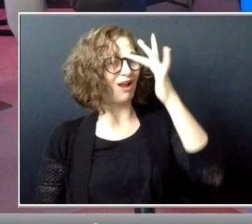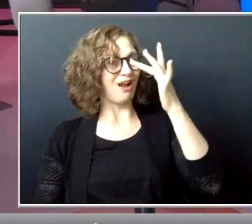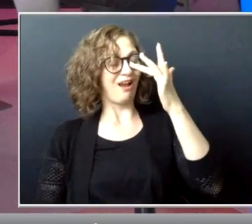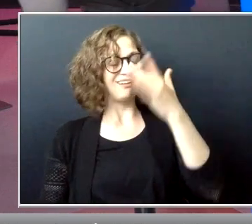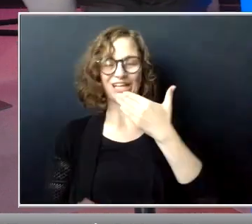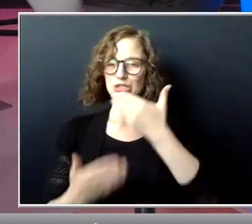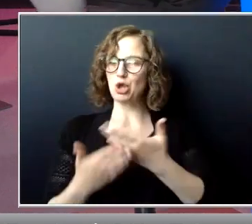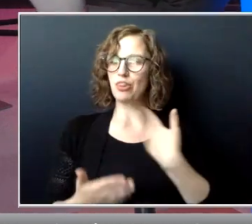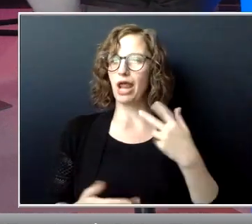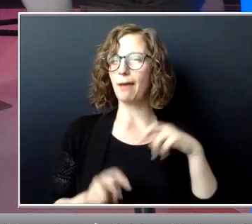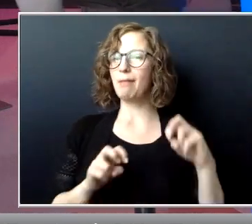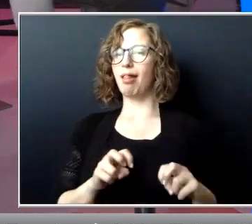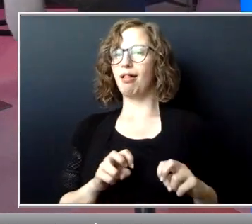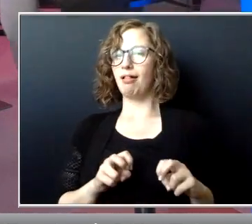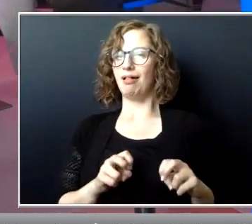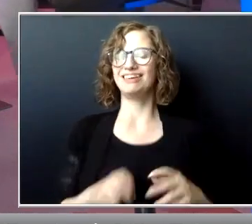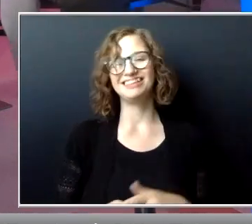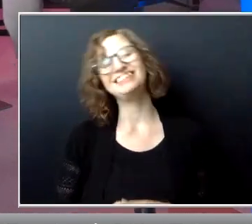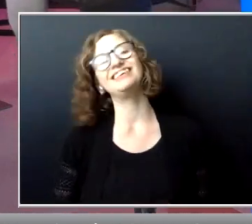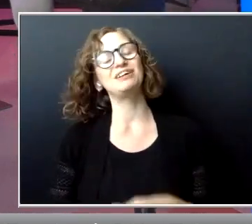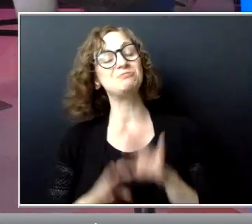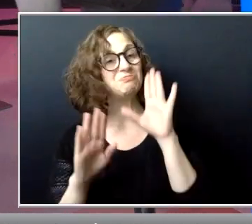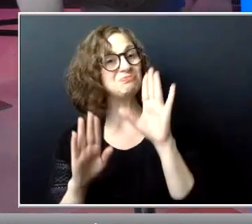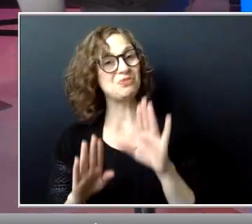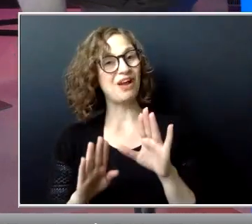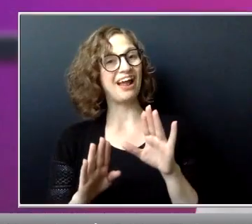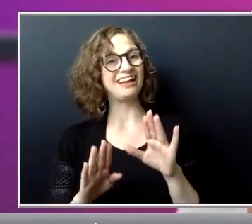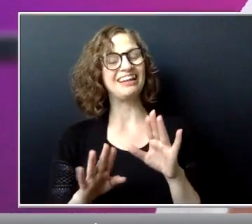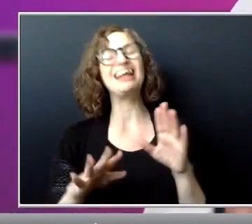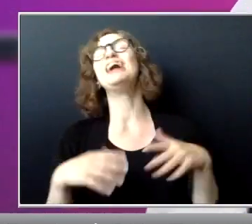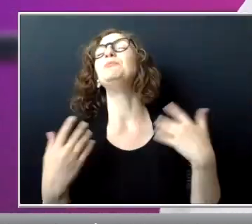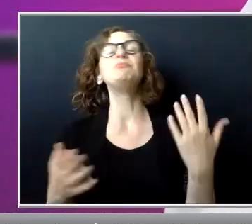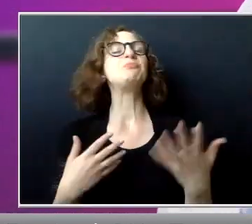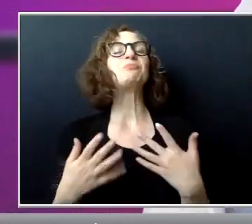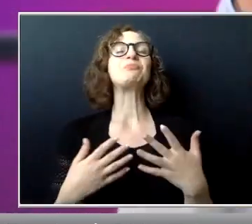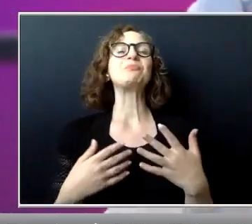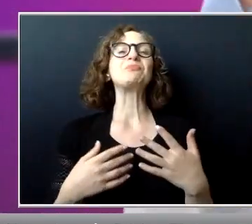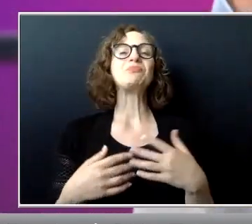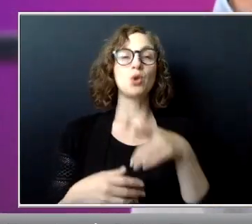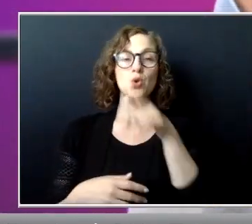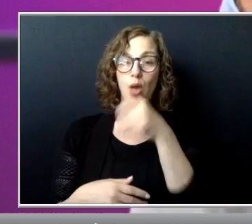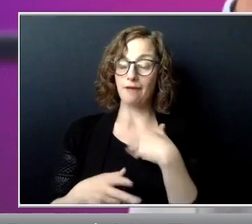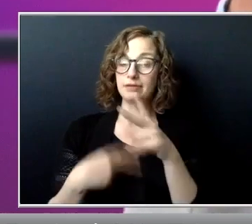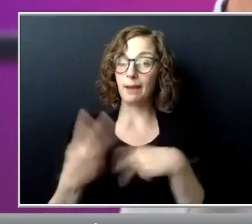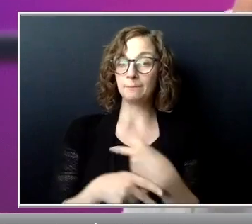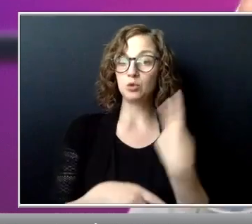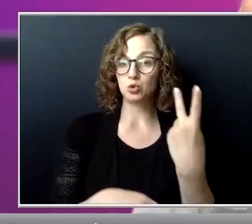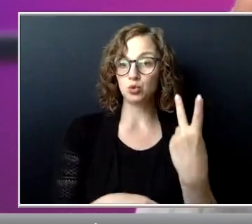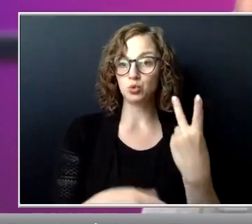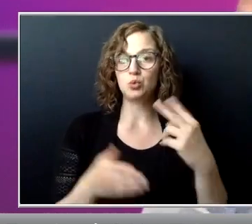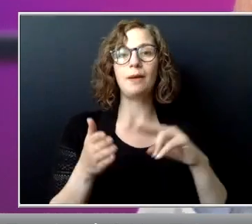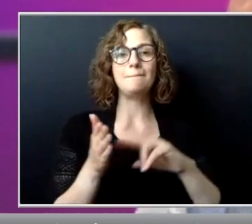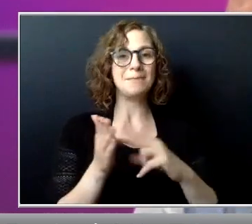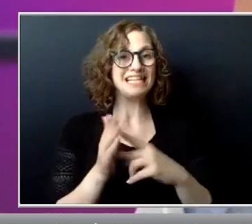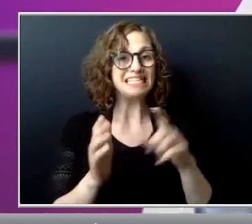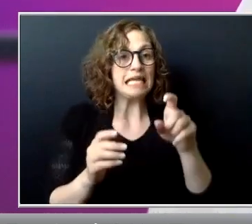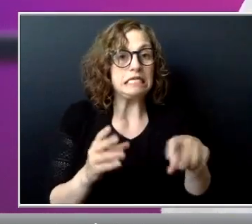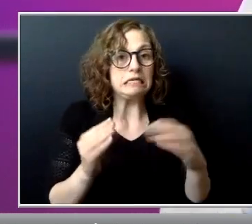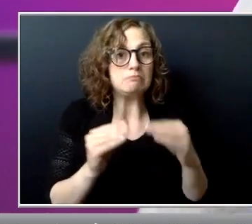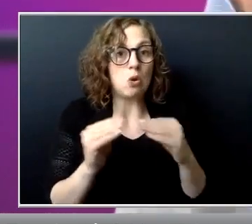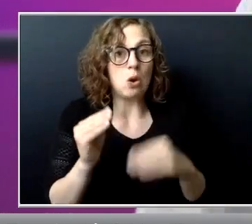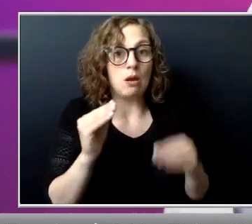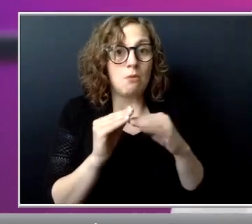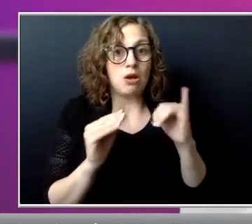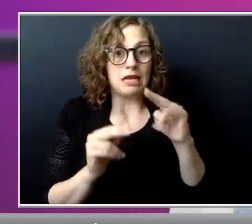Yeah, that's great. So, okay, so then. Yeah, so the people with type 2 diabetes, they have an increasing need of insulin, and so they make plenty, but